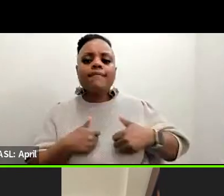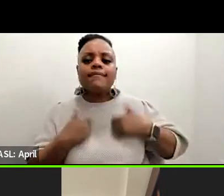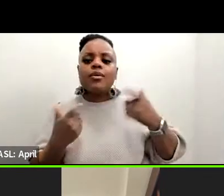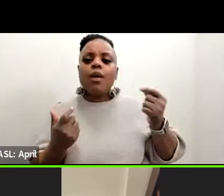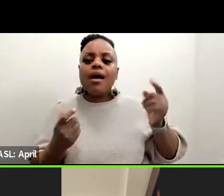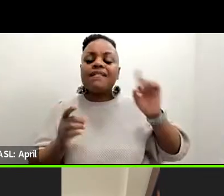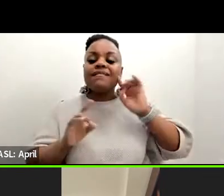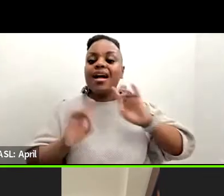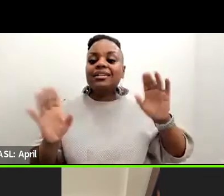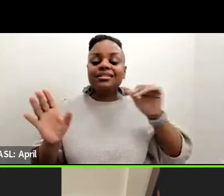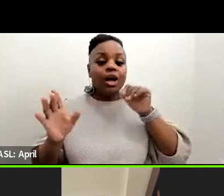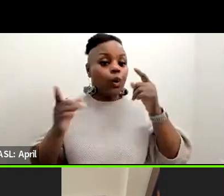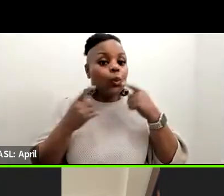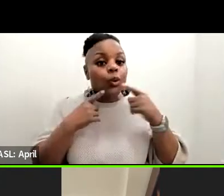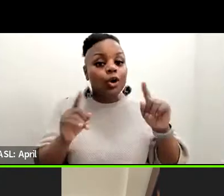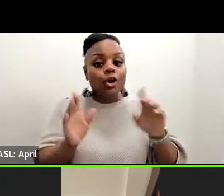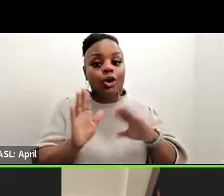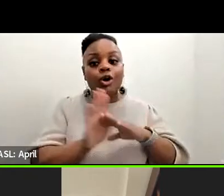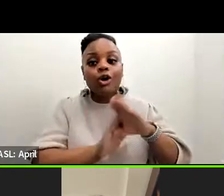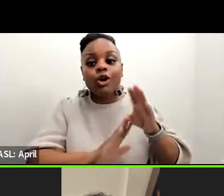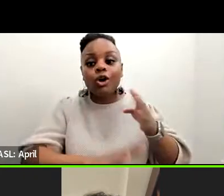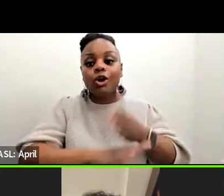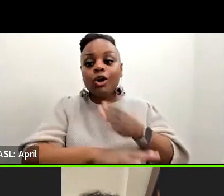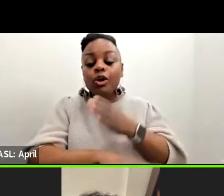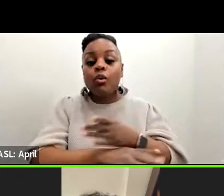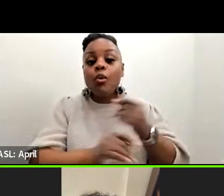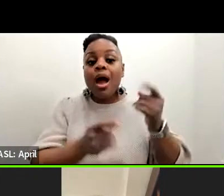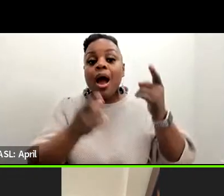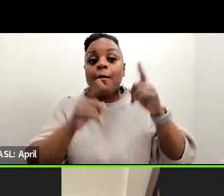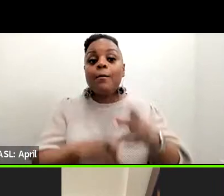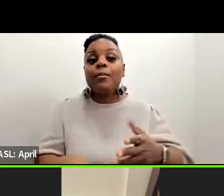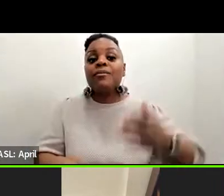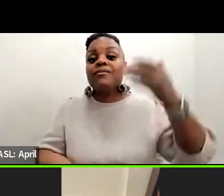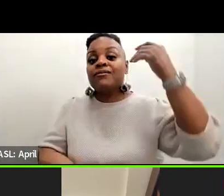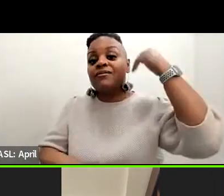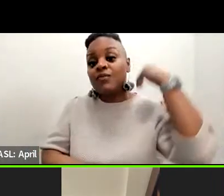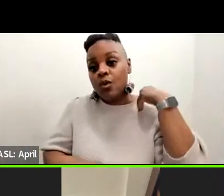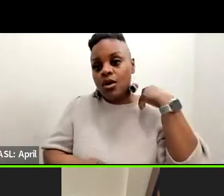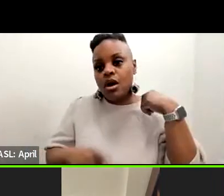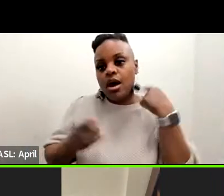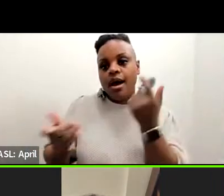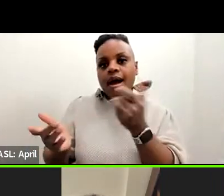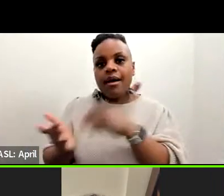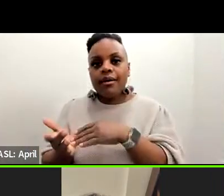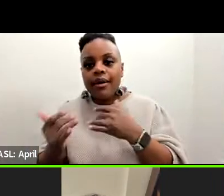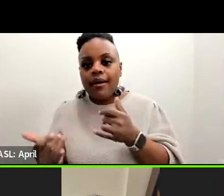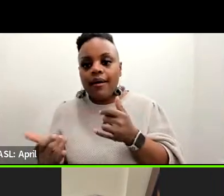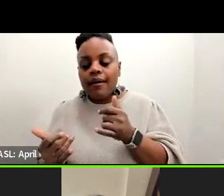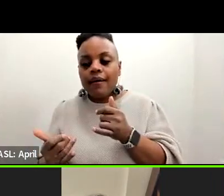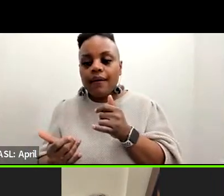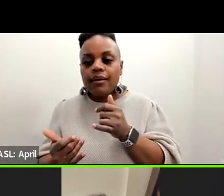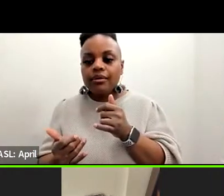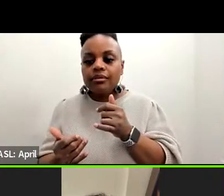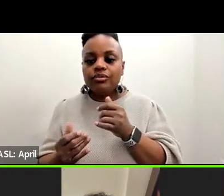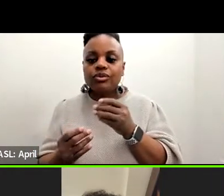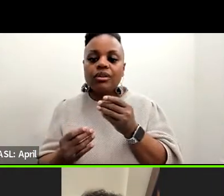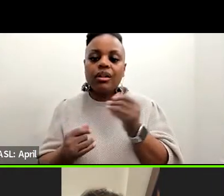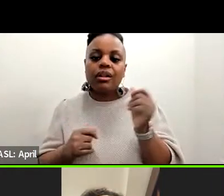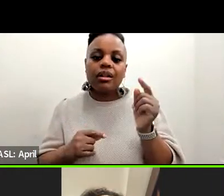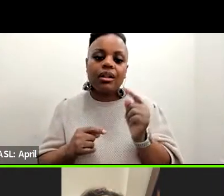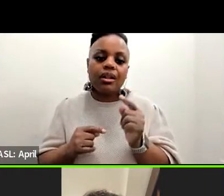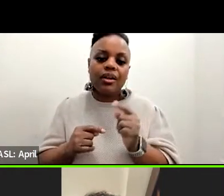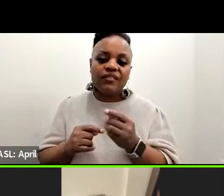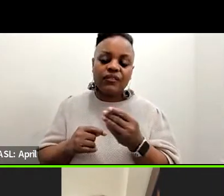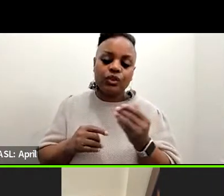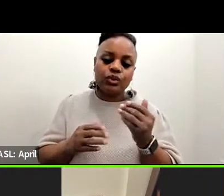that happened before and it's happening again and it's going to pass. And those are the ones who exercise some sort of an authoritarian politics inside